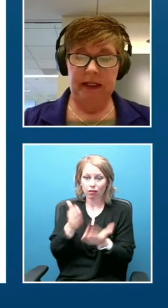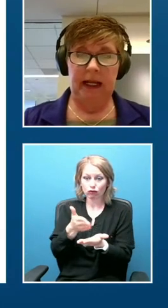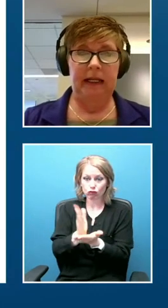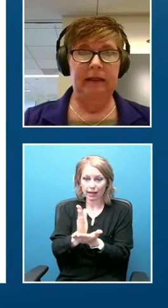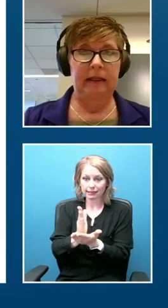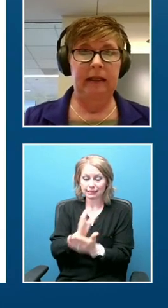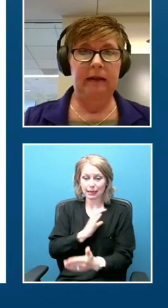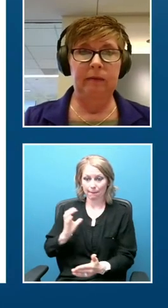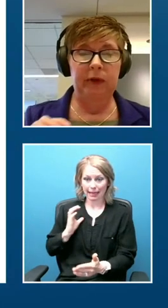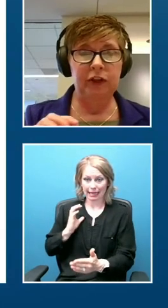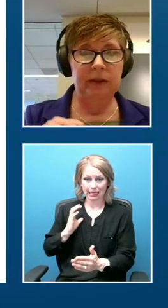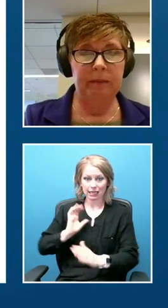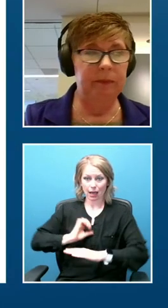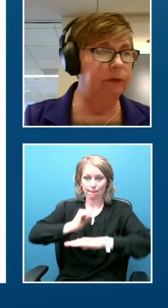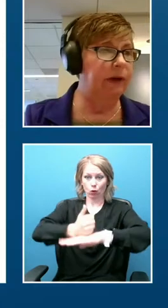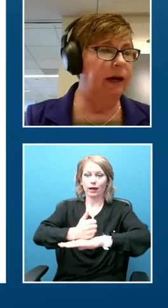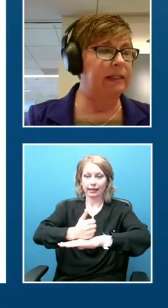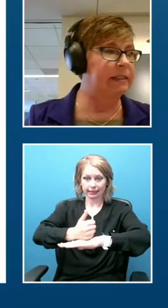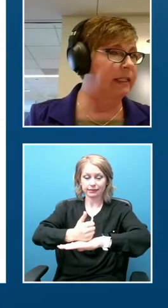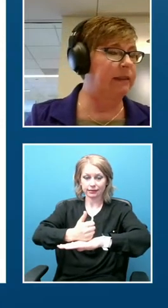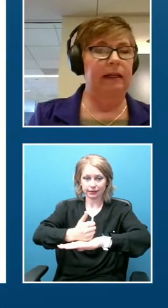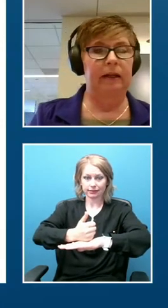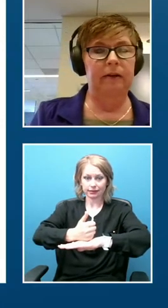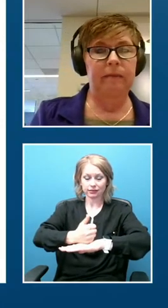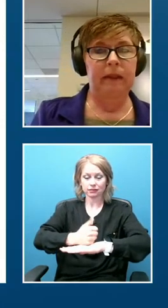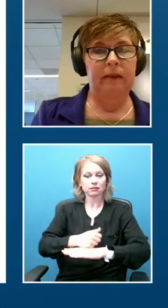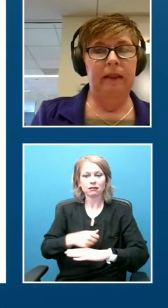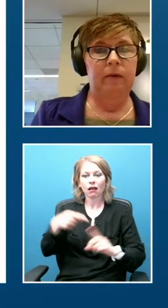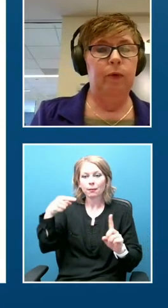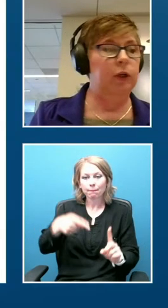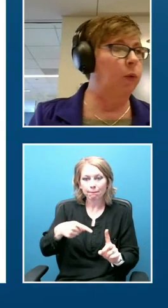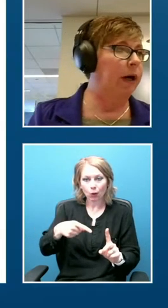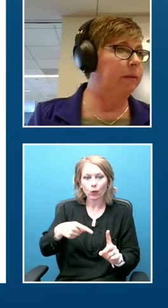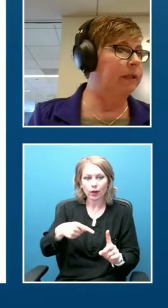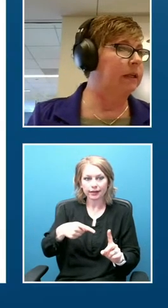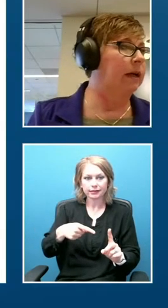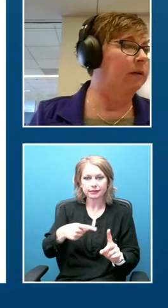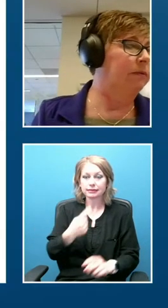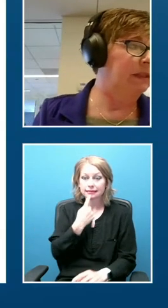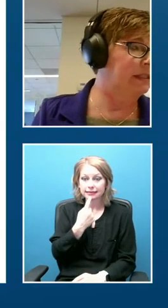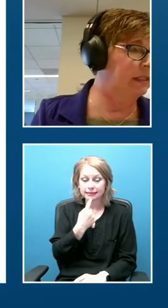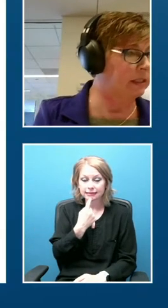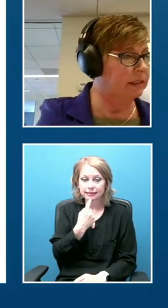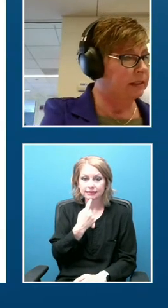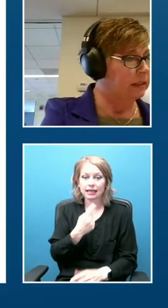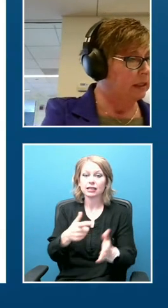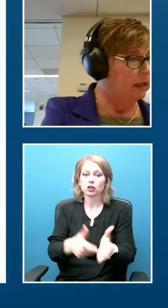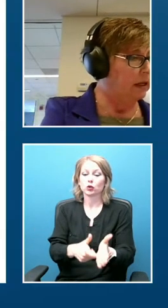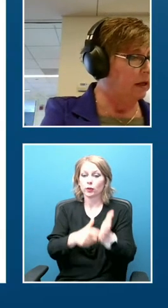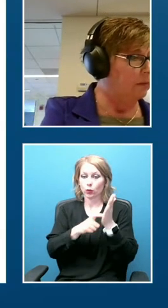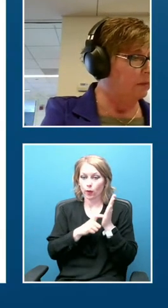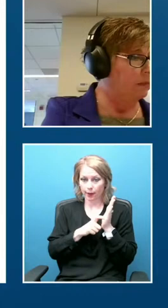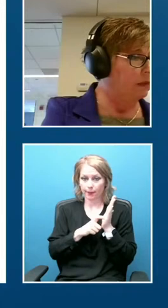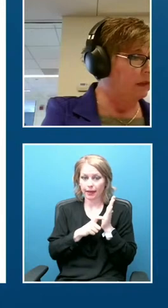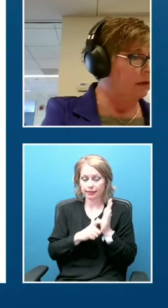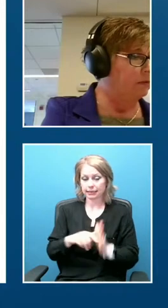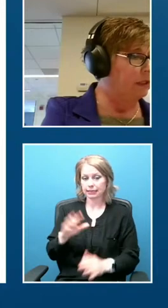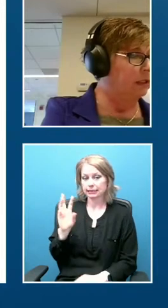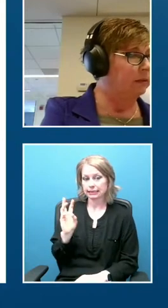appointed, and which provides in there the requirement of the six